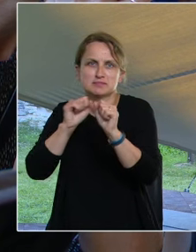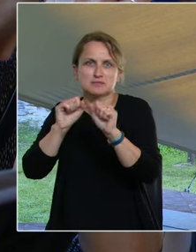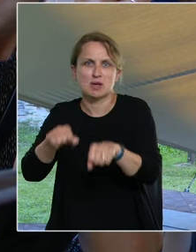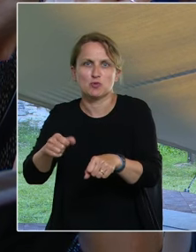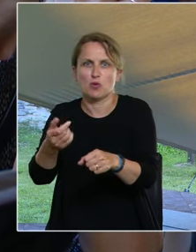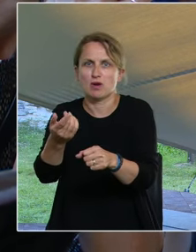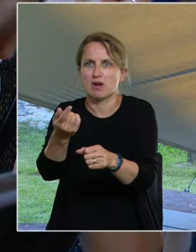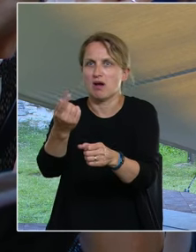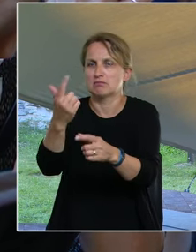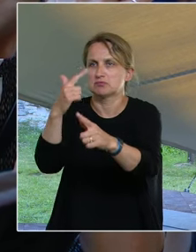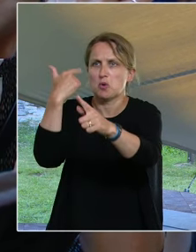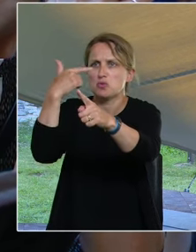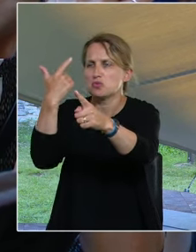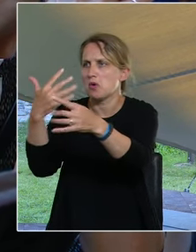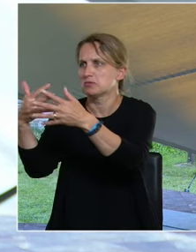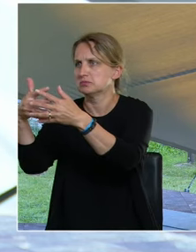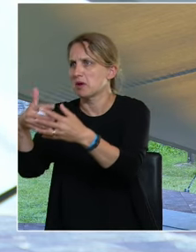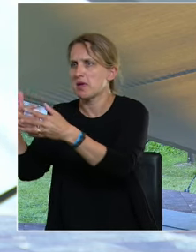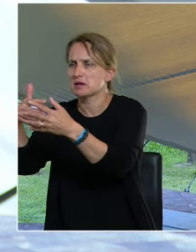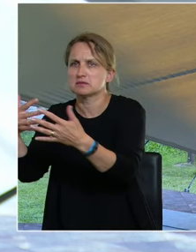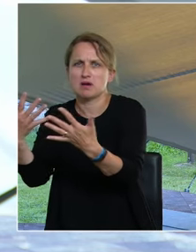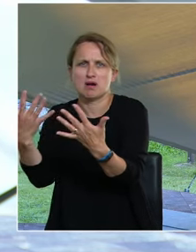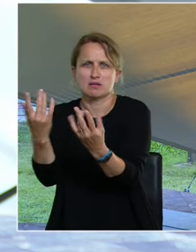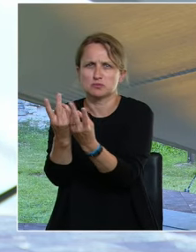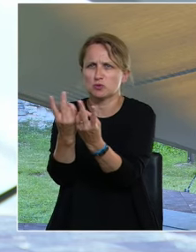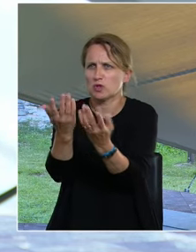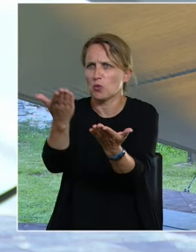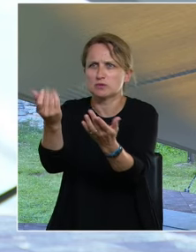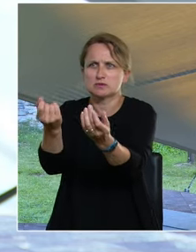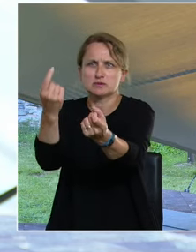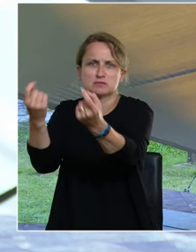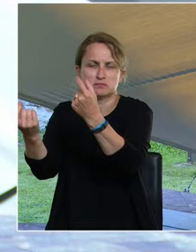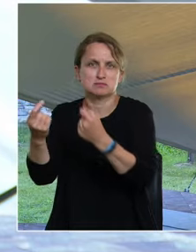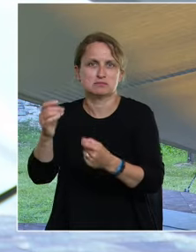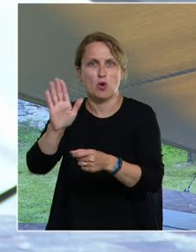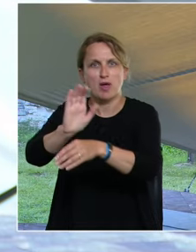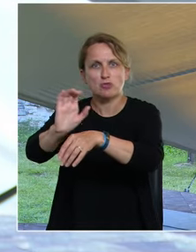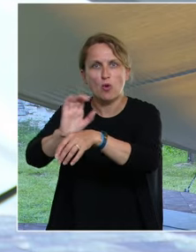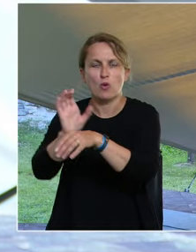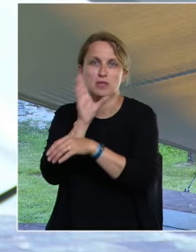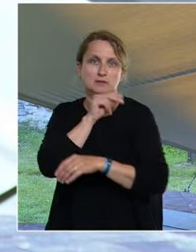hubs, and we often see them just as a product that we consume, something that